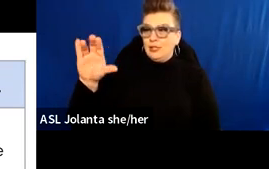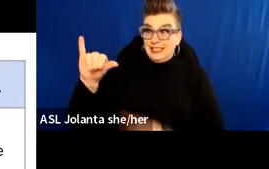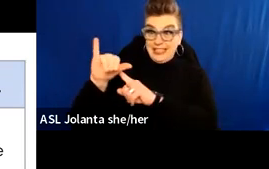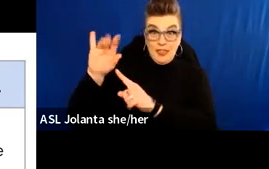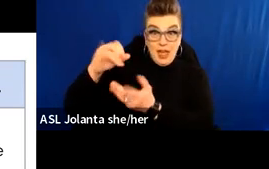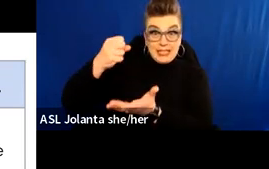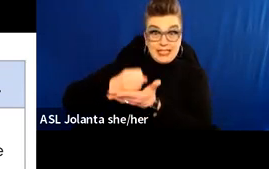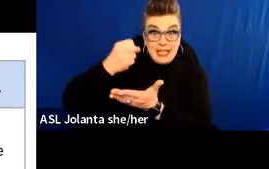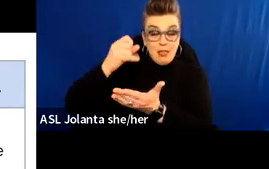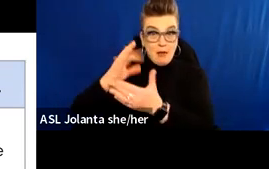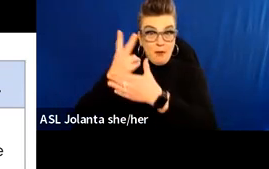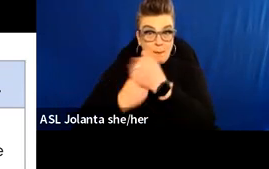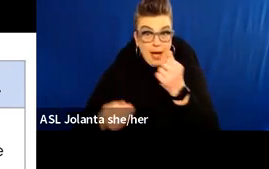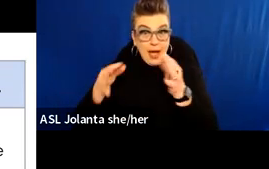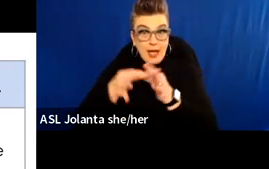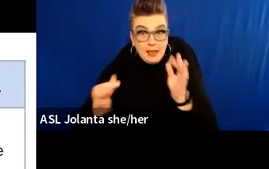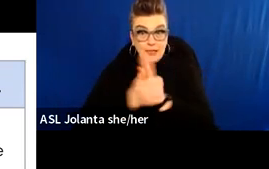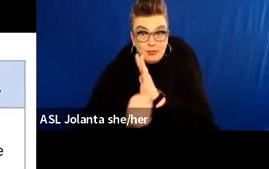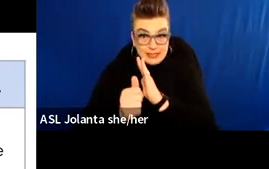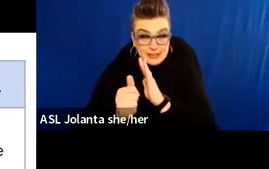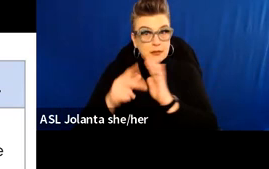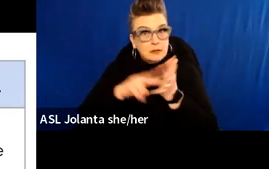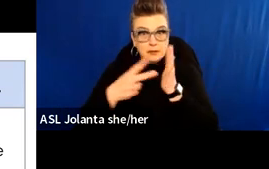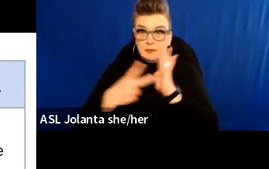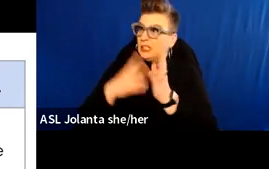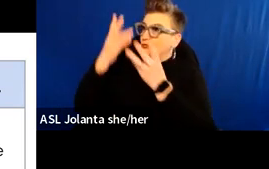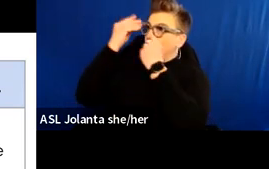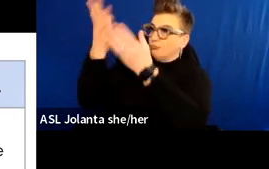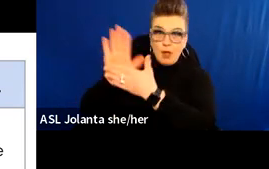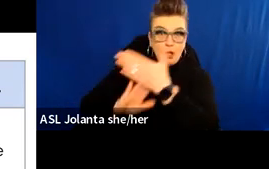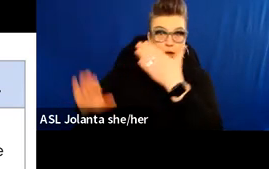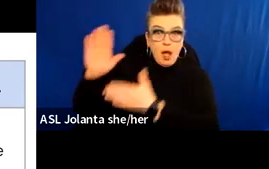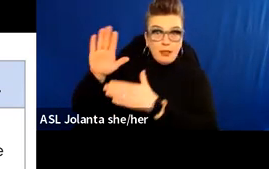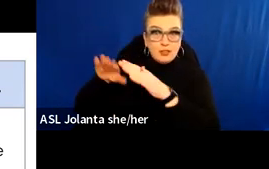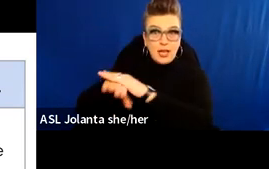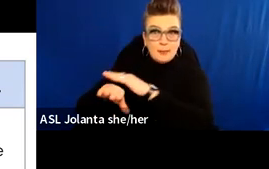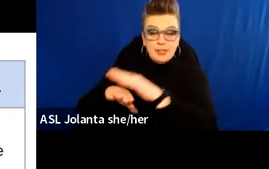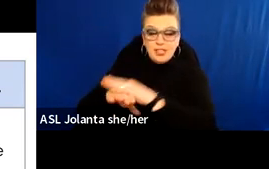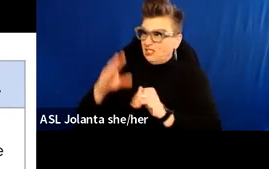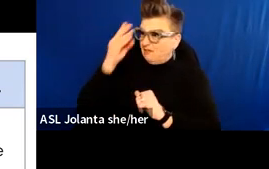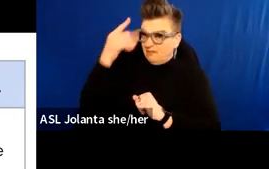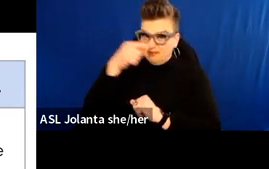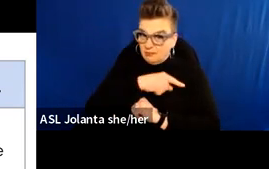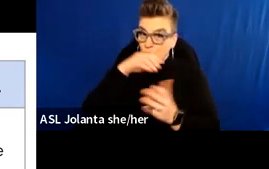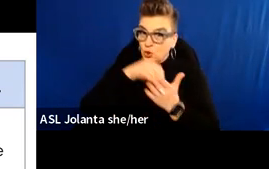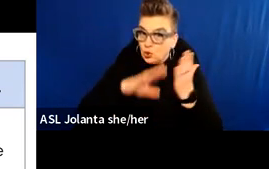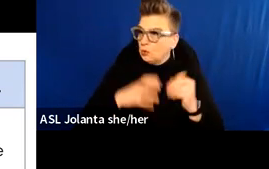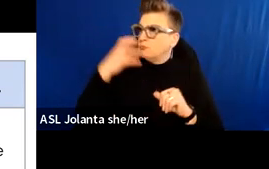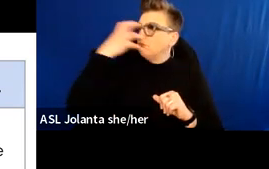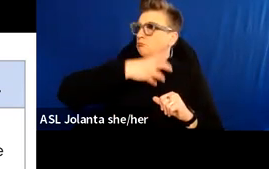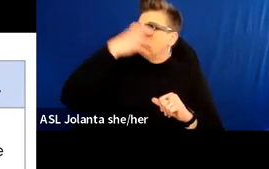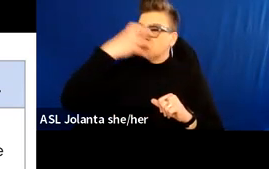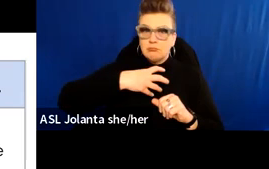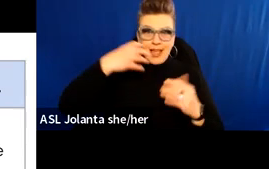employers that students are coming with a set of knowledge and skills that are very value valuable both at the